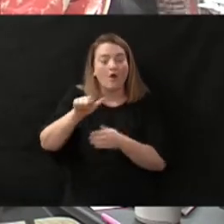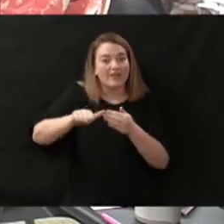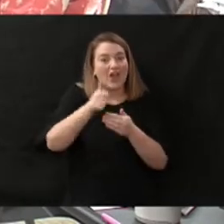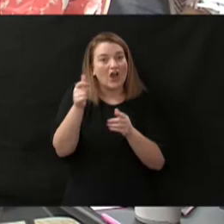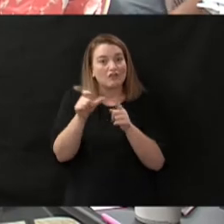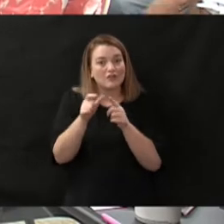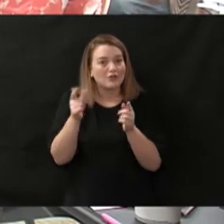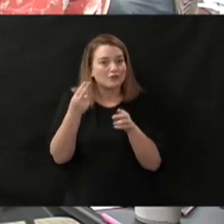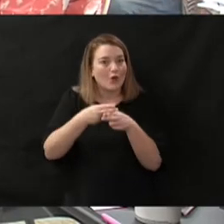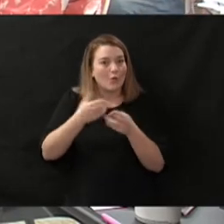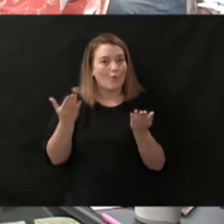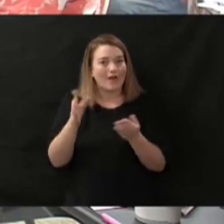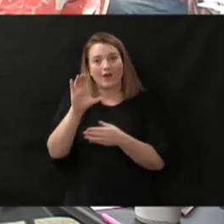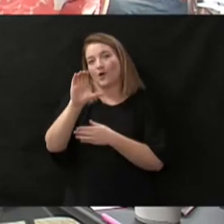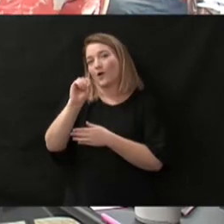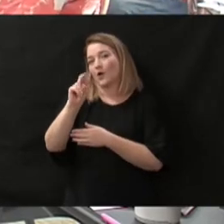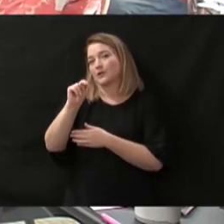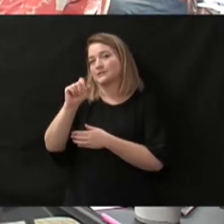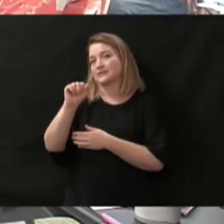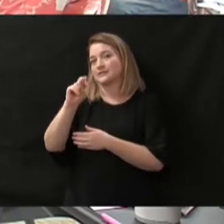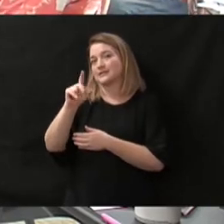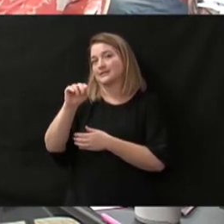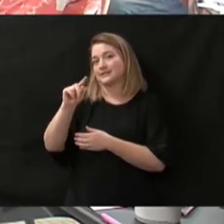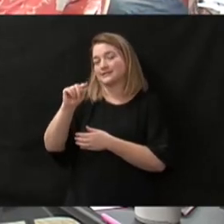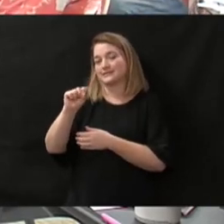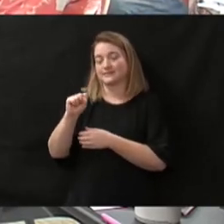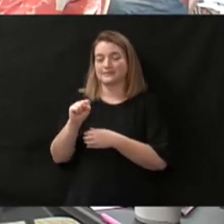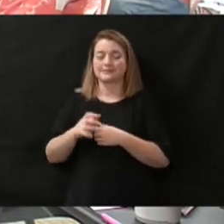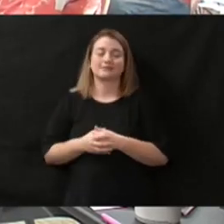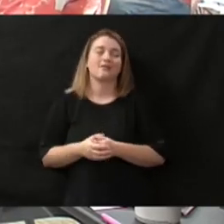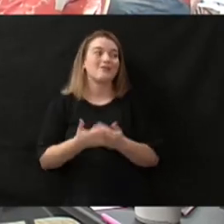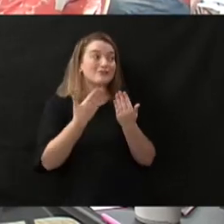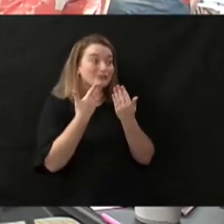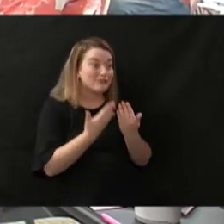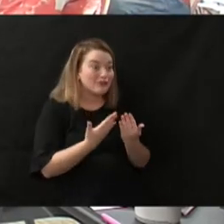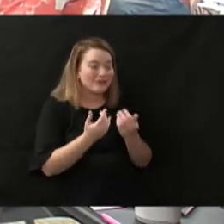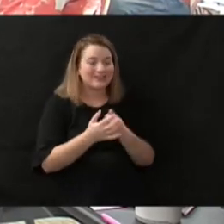other letters called? Consonants. Very good. I have one girl goes,